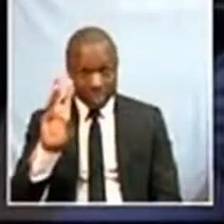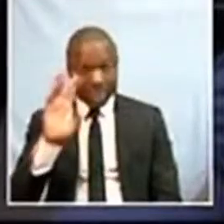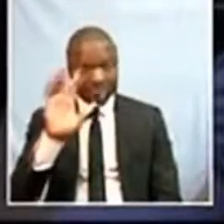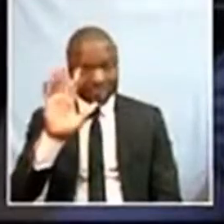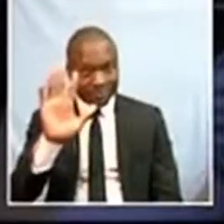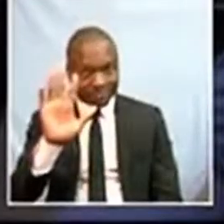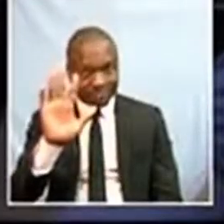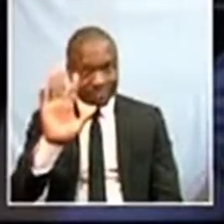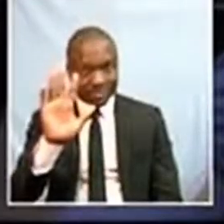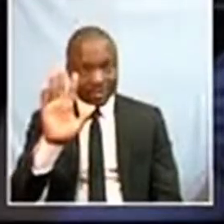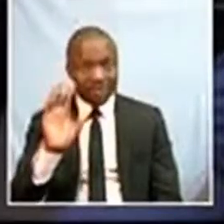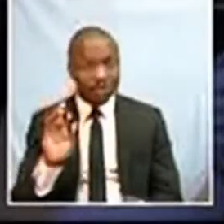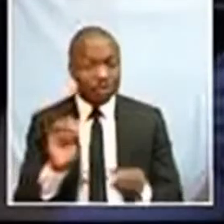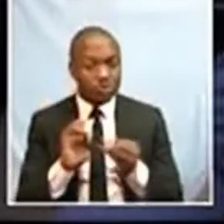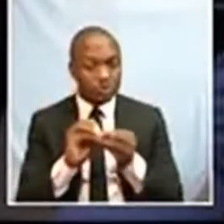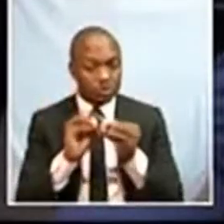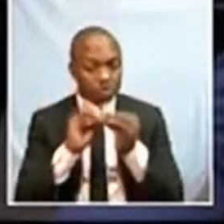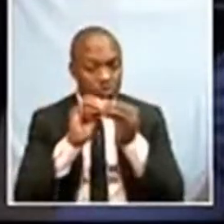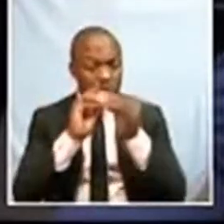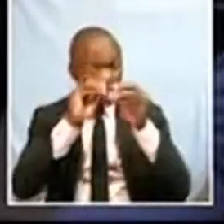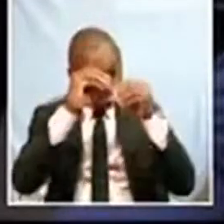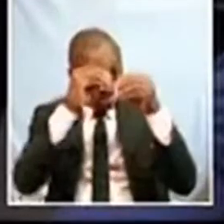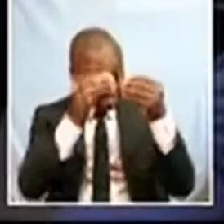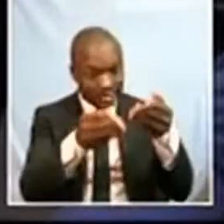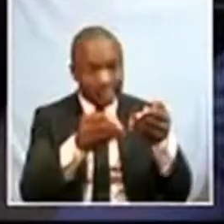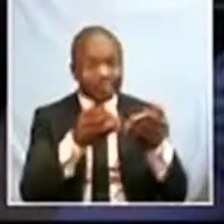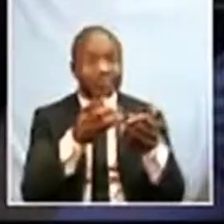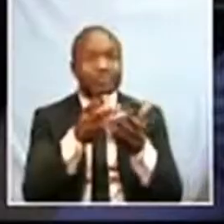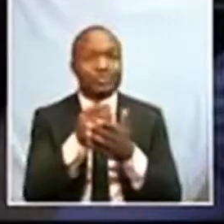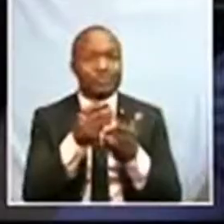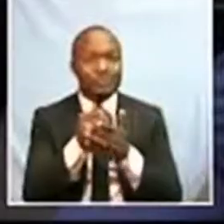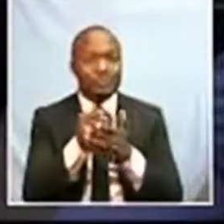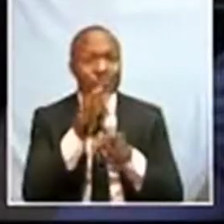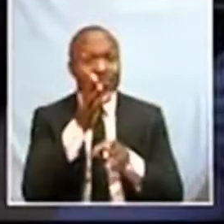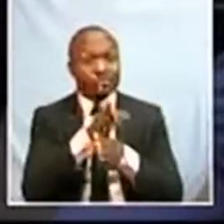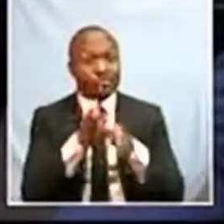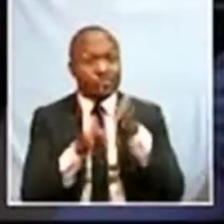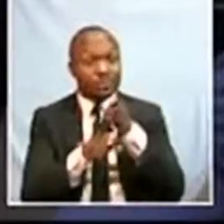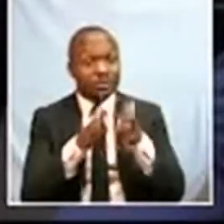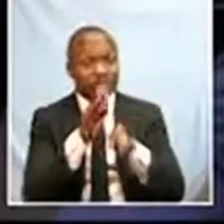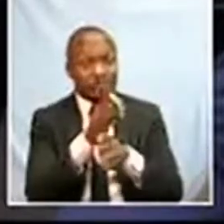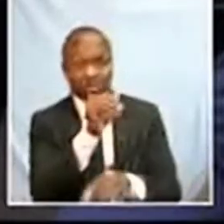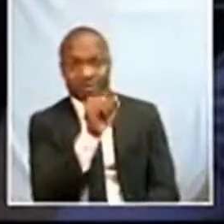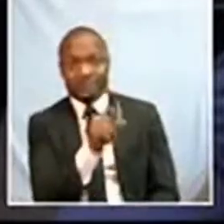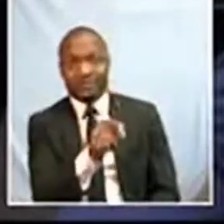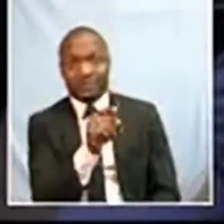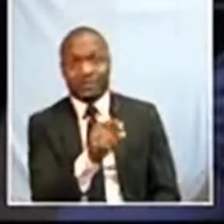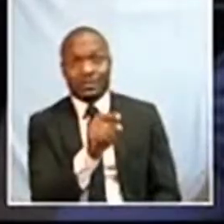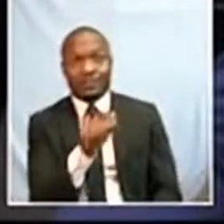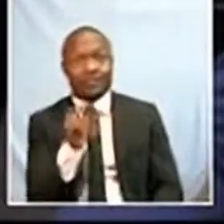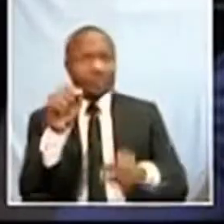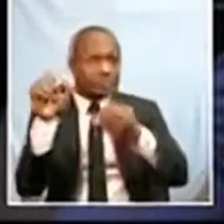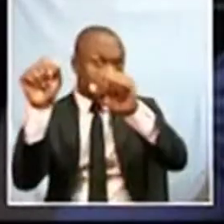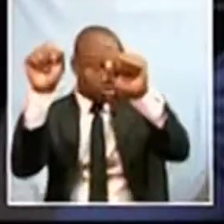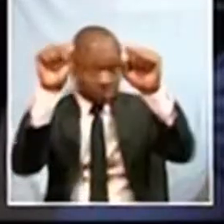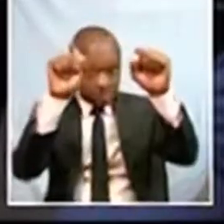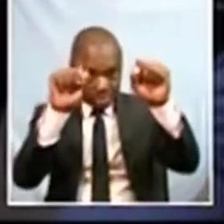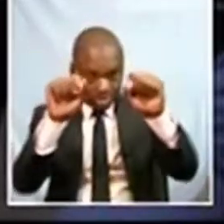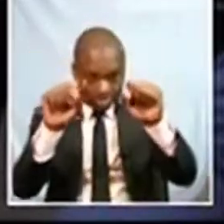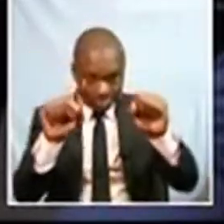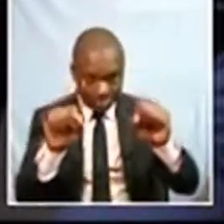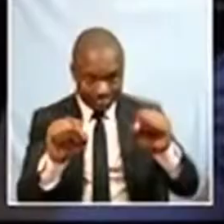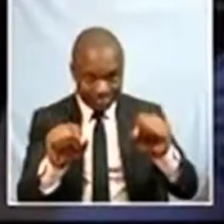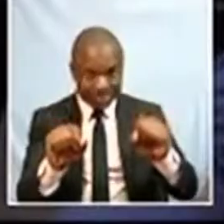965 was the total allocated fund for the construction of this structure. So